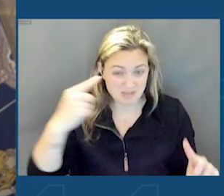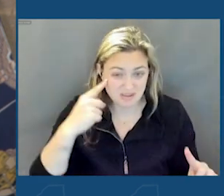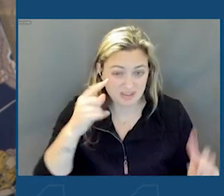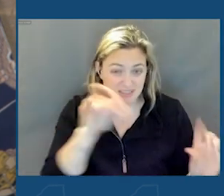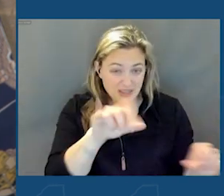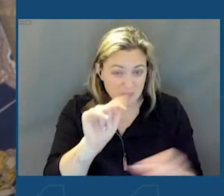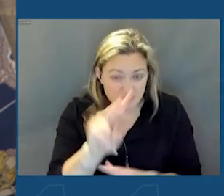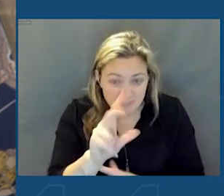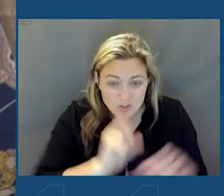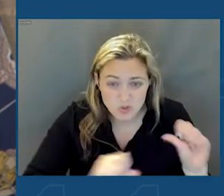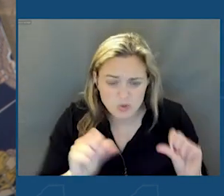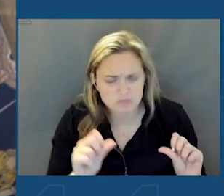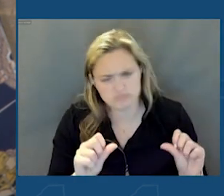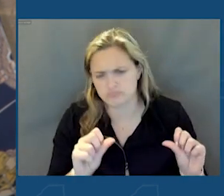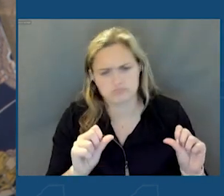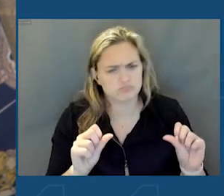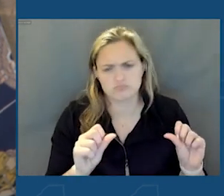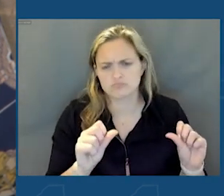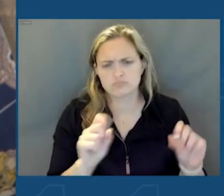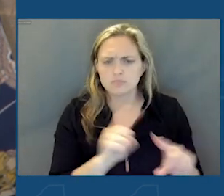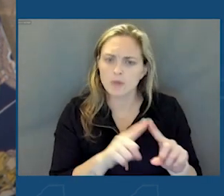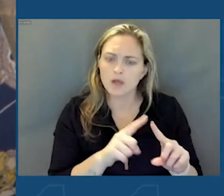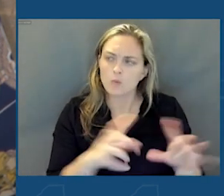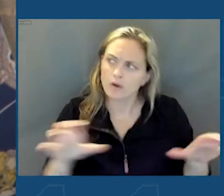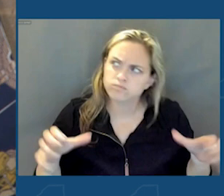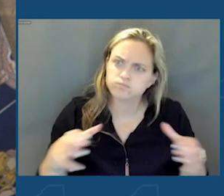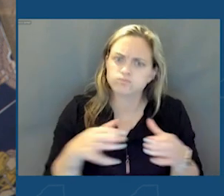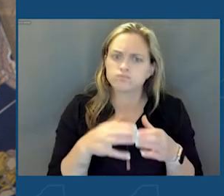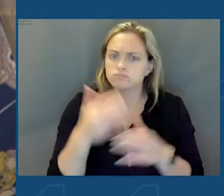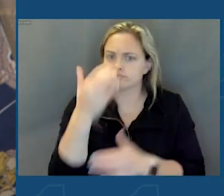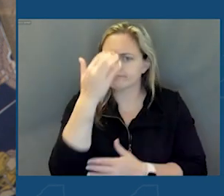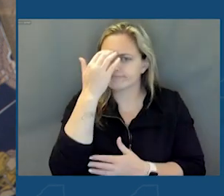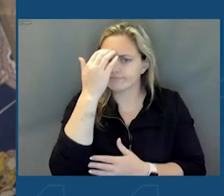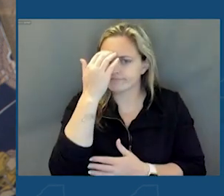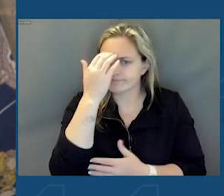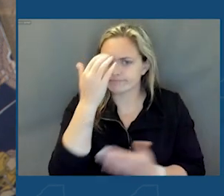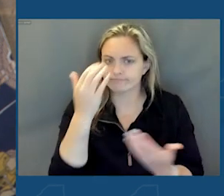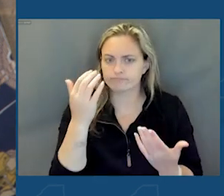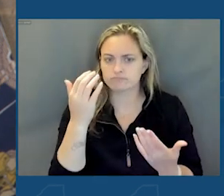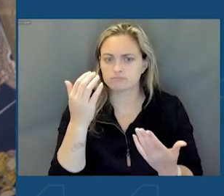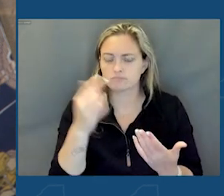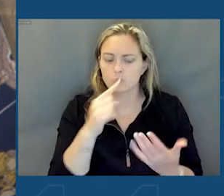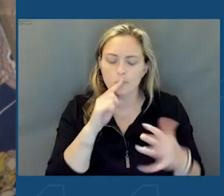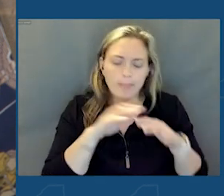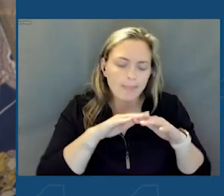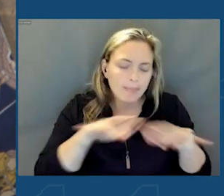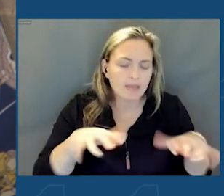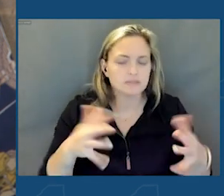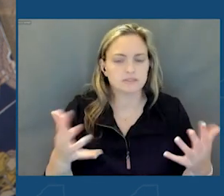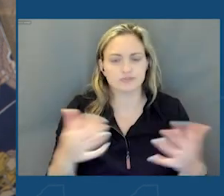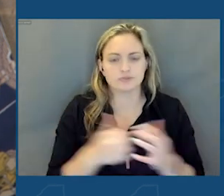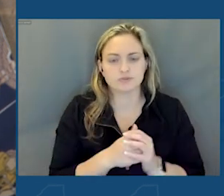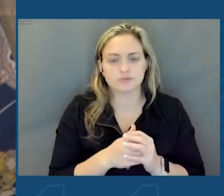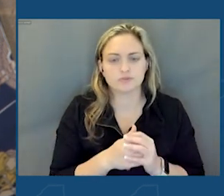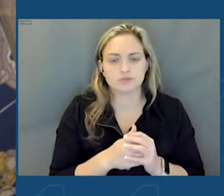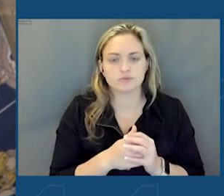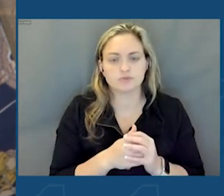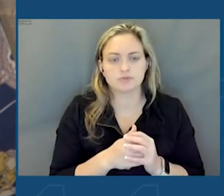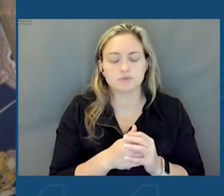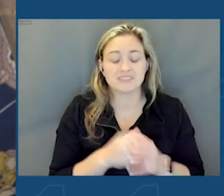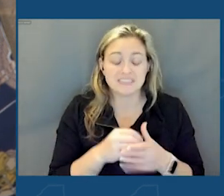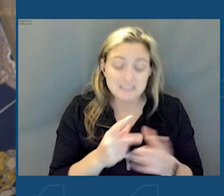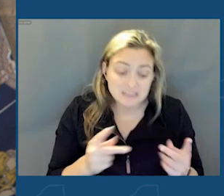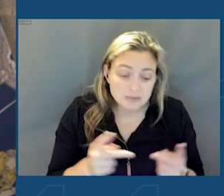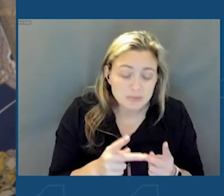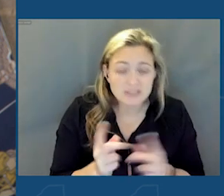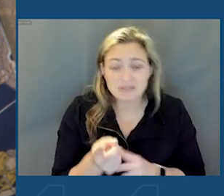shows. But we are all joined in the knowledge we are so blessed to be in this place, in this moment